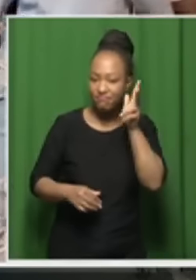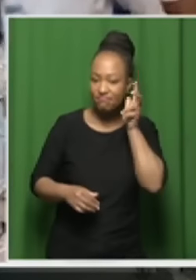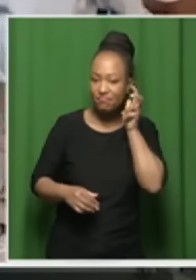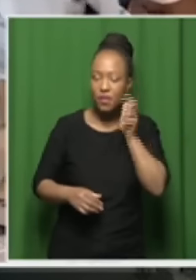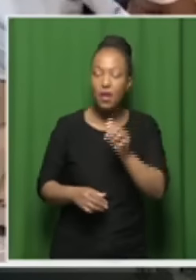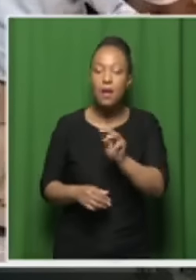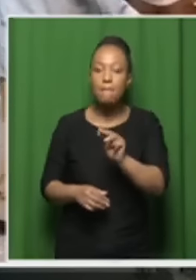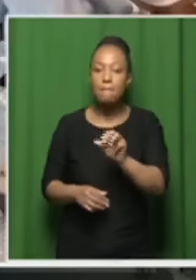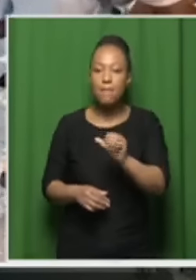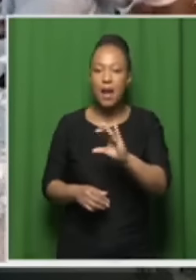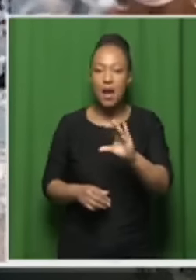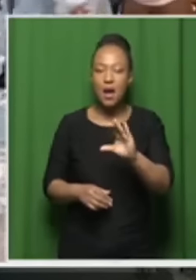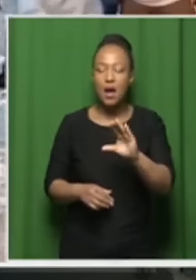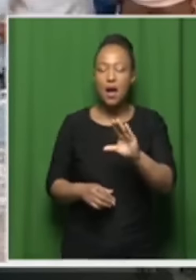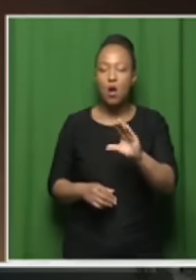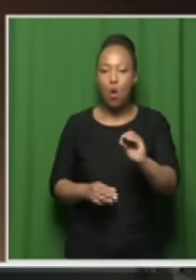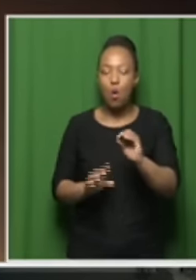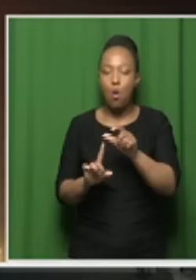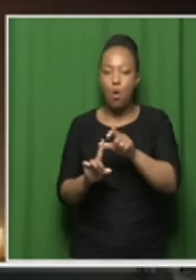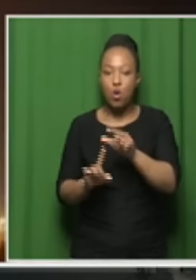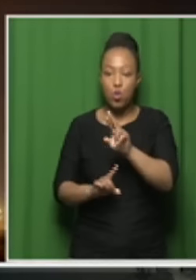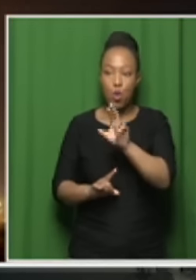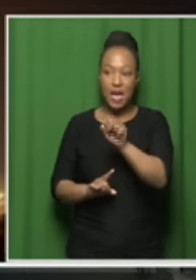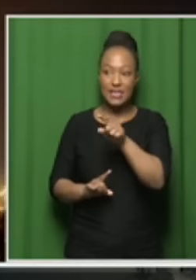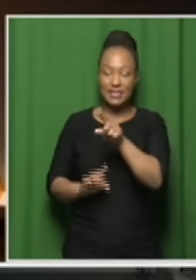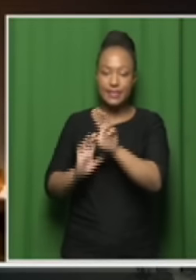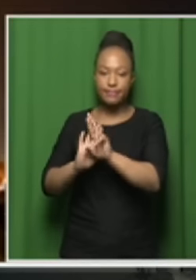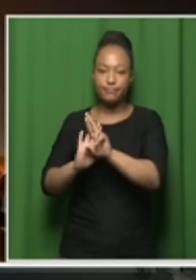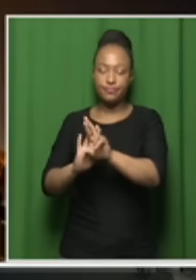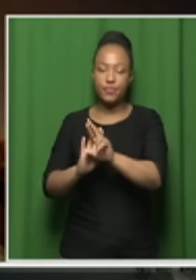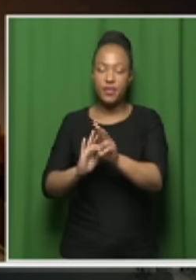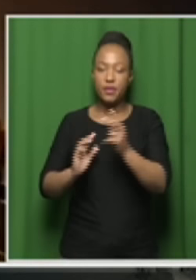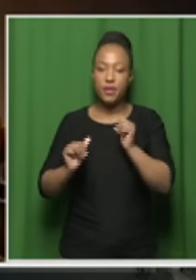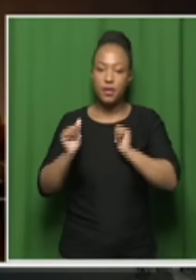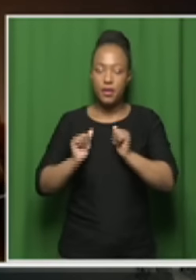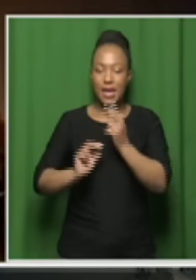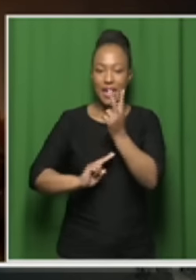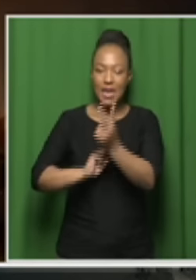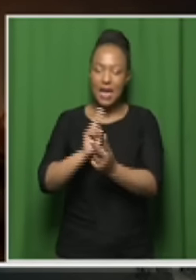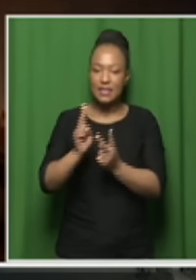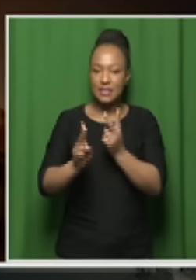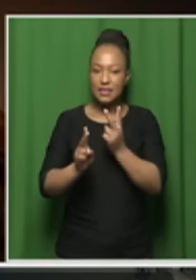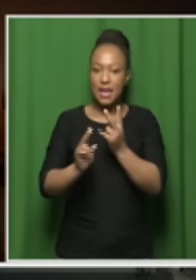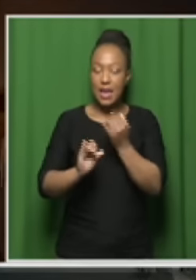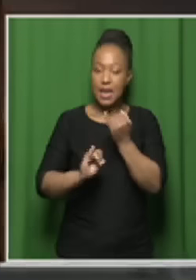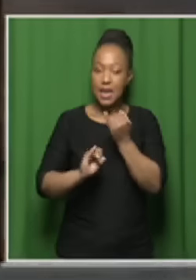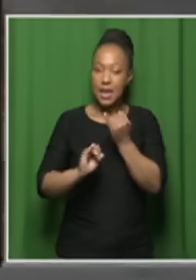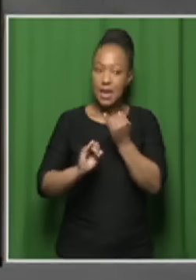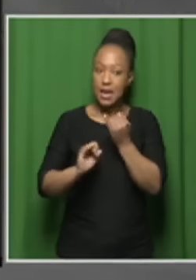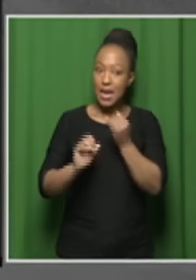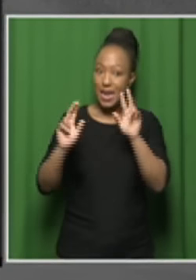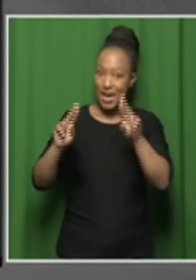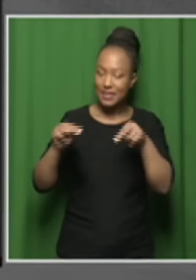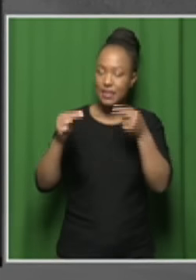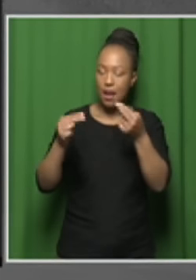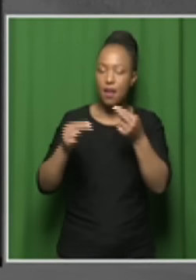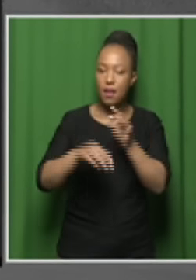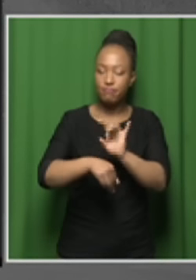Rubio, the US Secretary of State, Leanne. He's also the acting national security advisor. Rubio says this: tonight, Israel